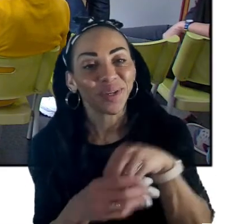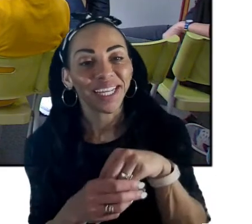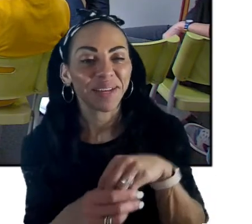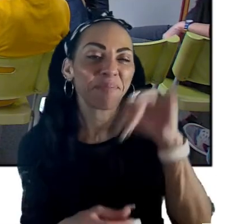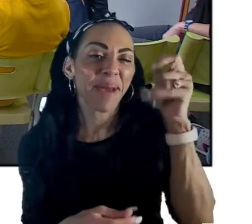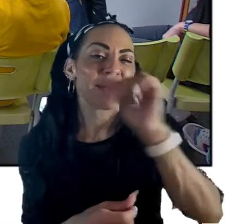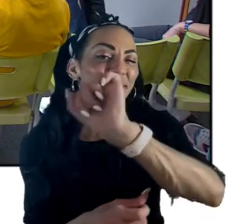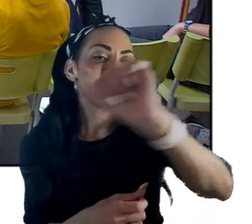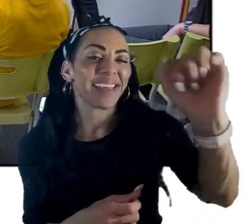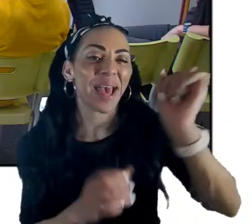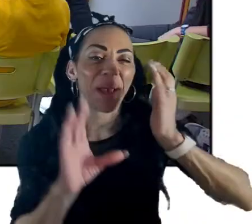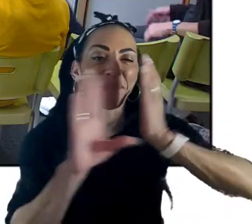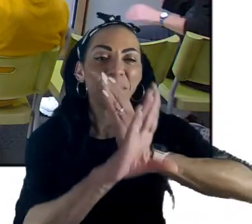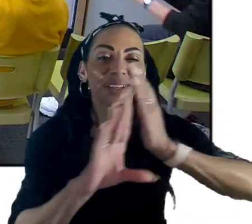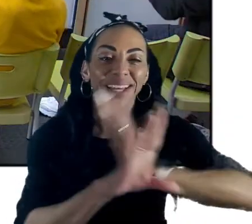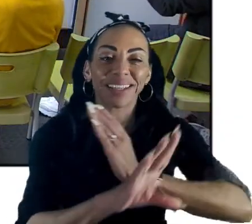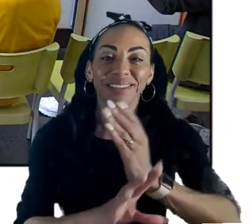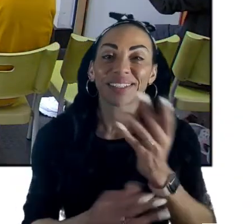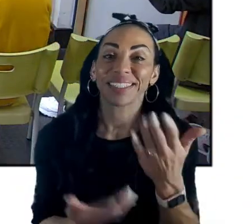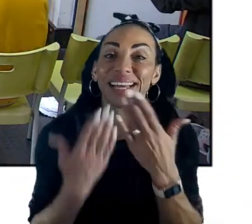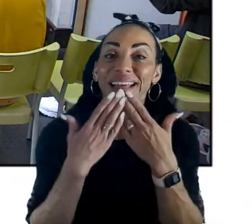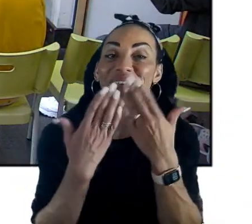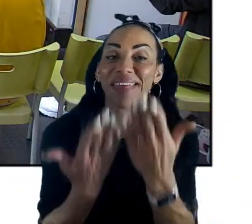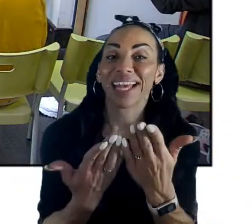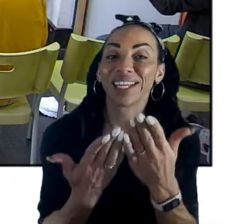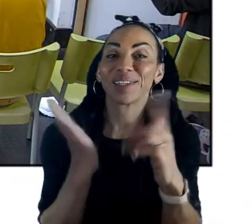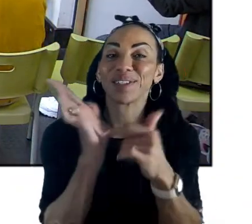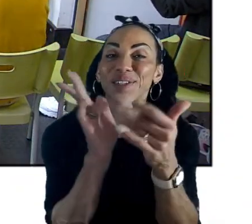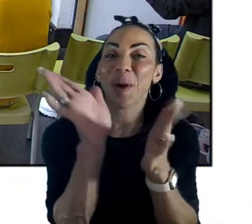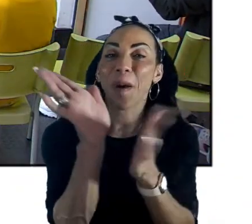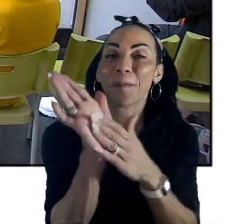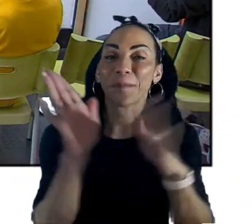All right, in that case, let's say thank you to Tom.